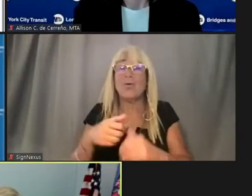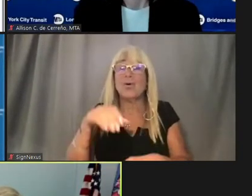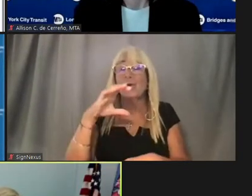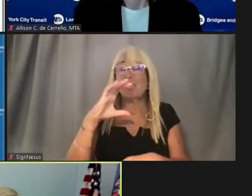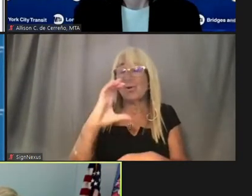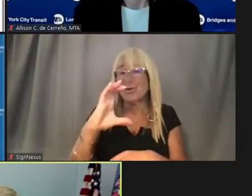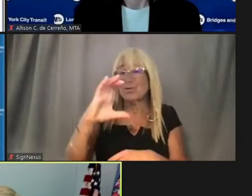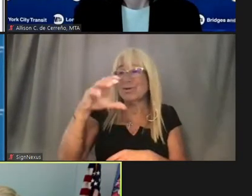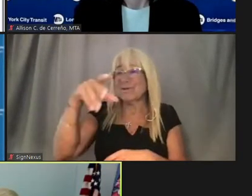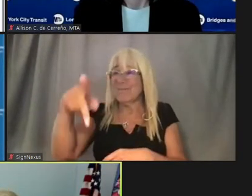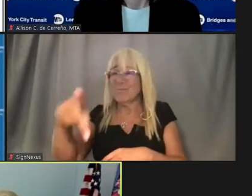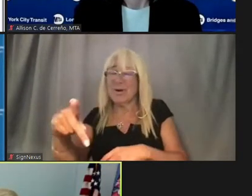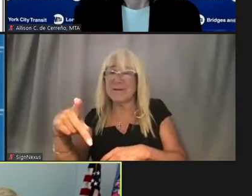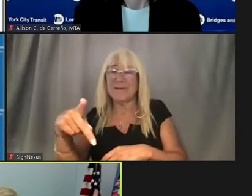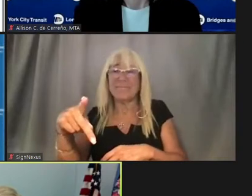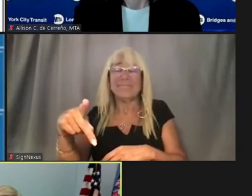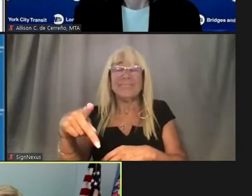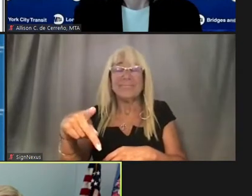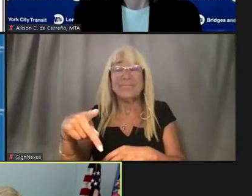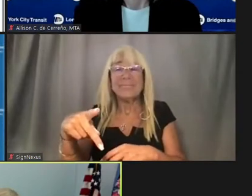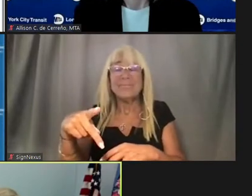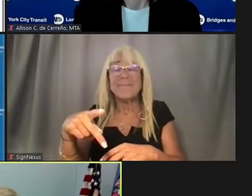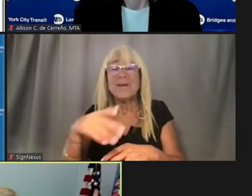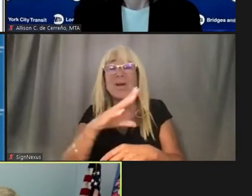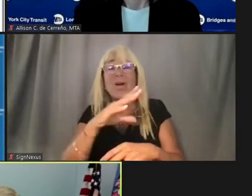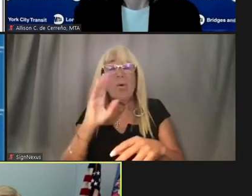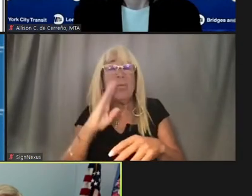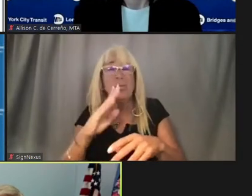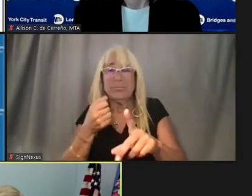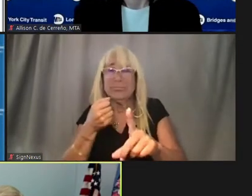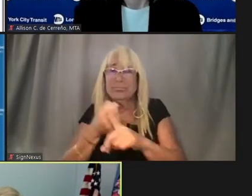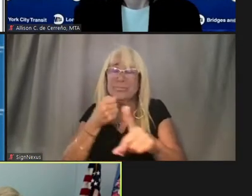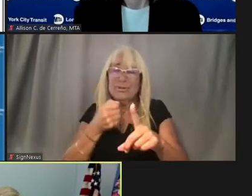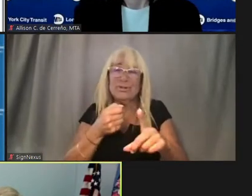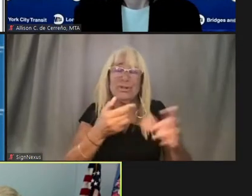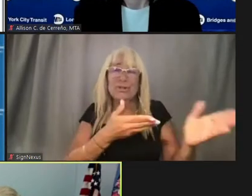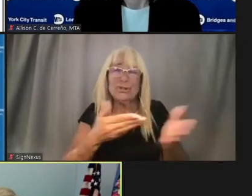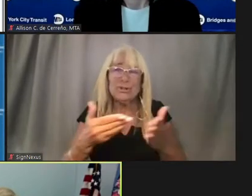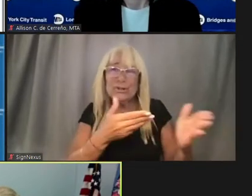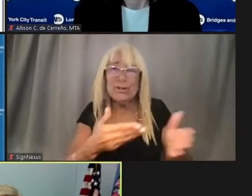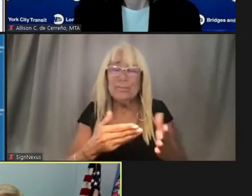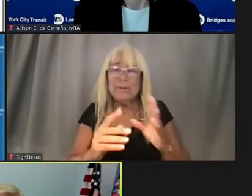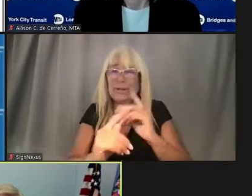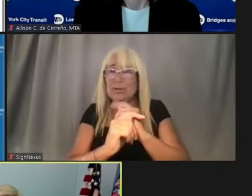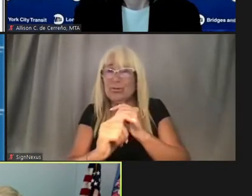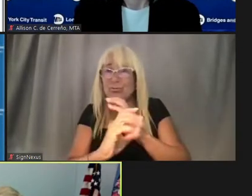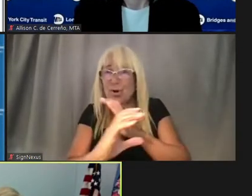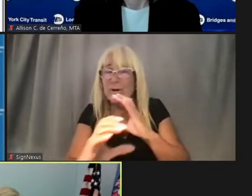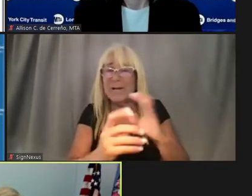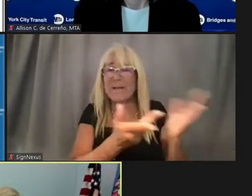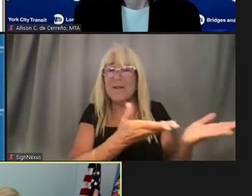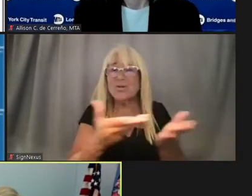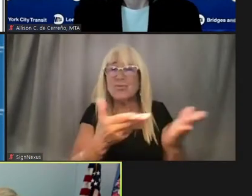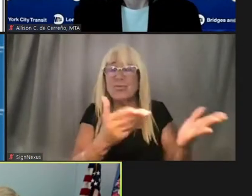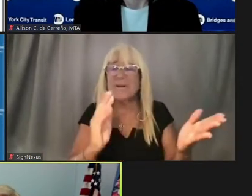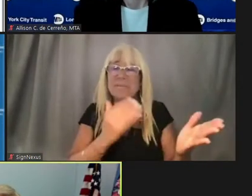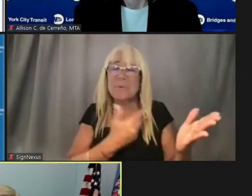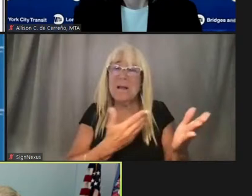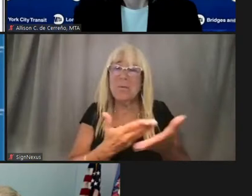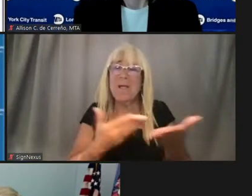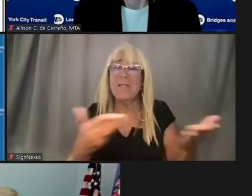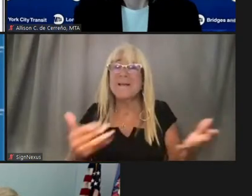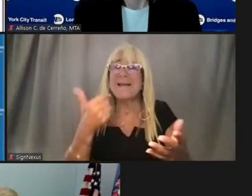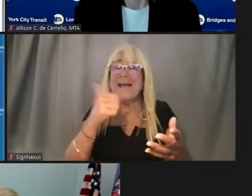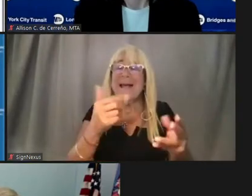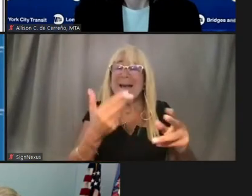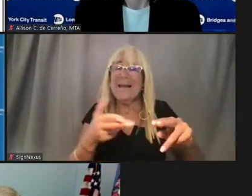impose yet another fee on shipping companies and truck drivers that transport our Goods any increases in shipping